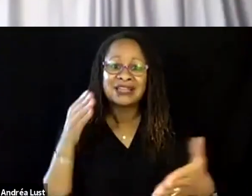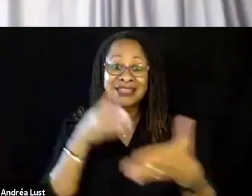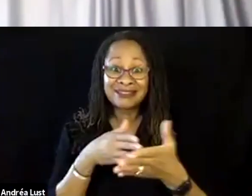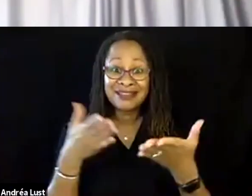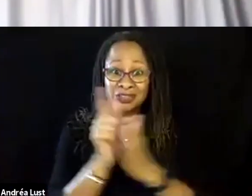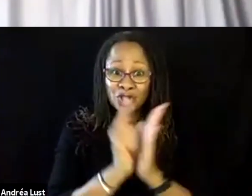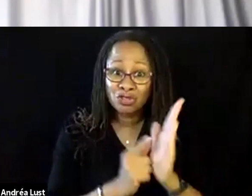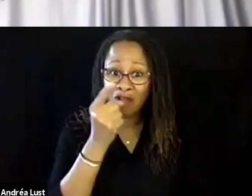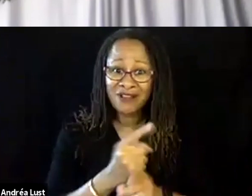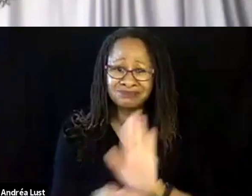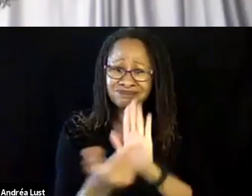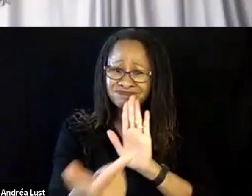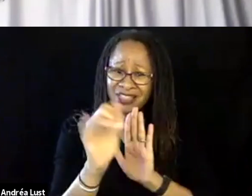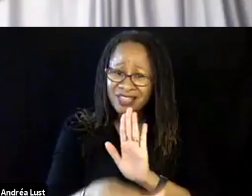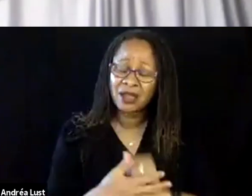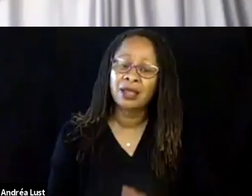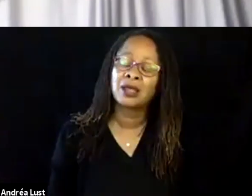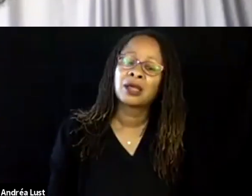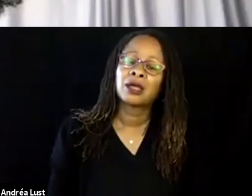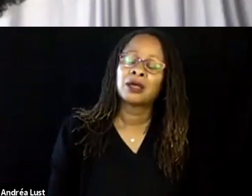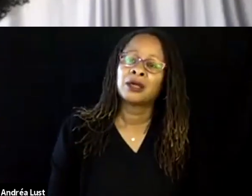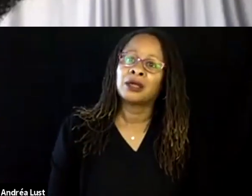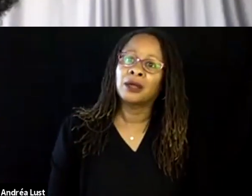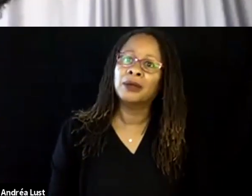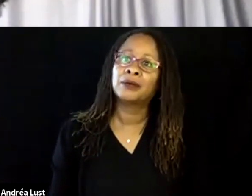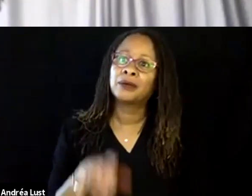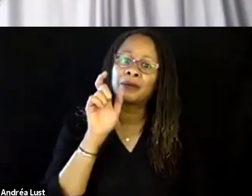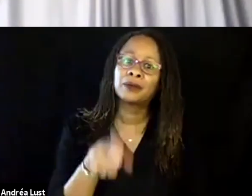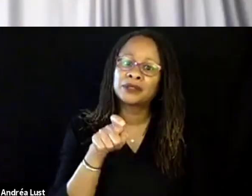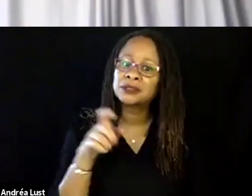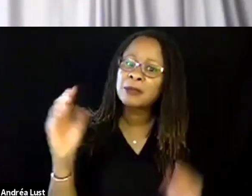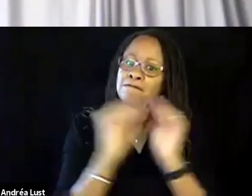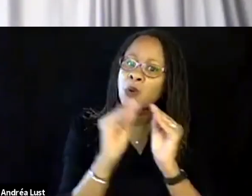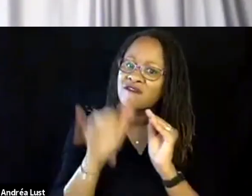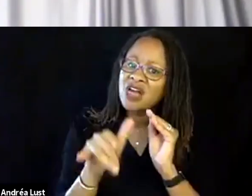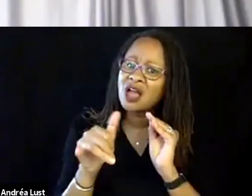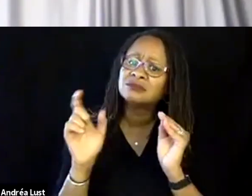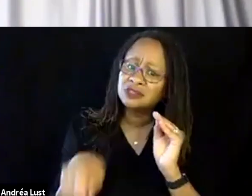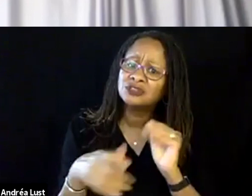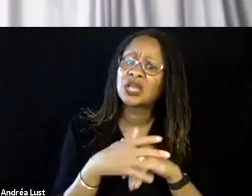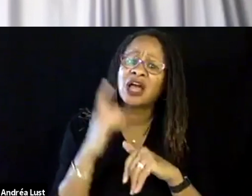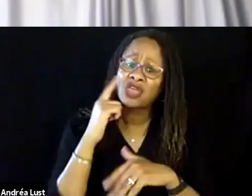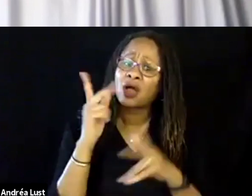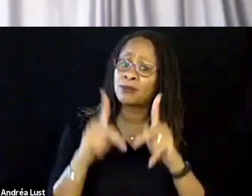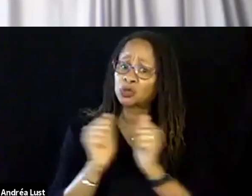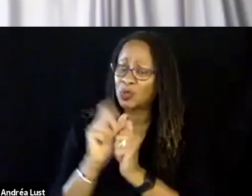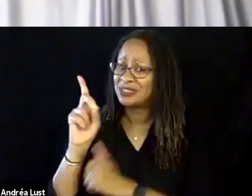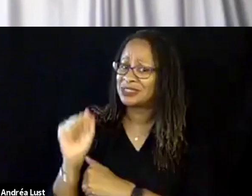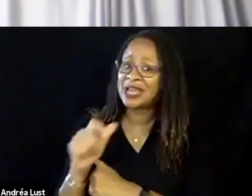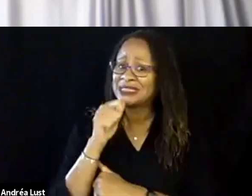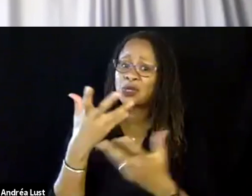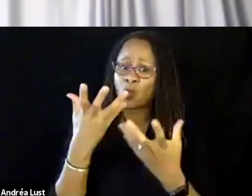law. And so I was like, okay, there needs to be more of this. And I thought that, you know, someone with a disability didn't want to be